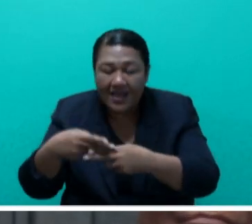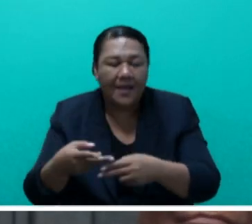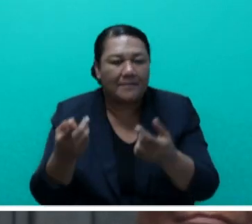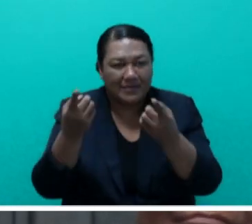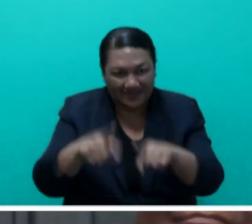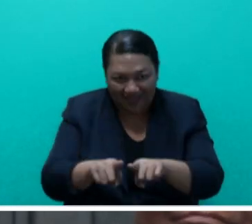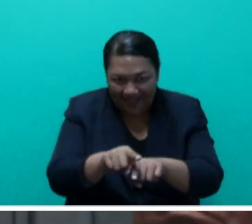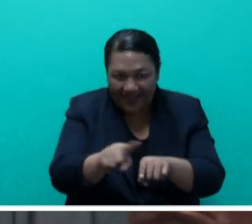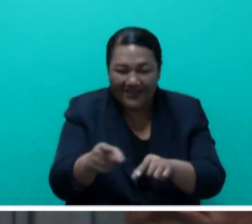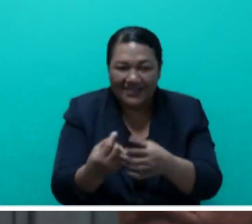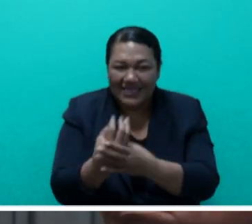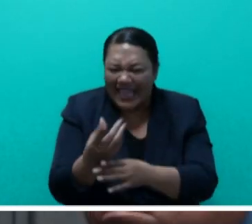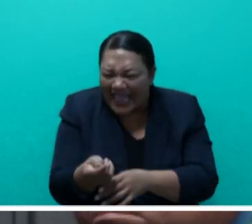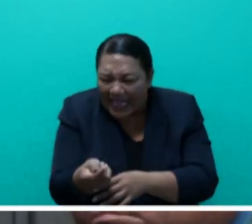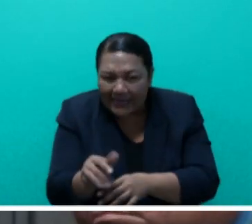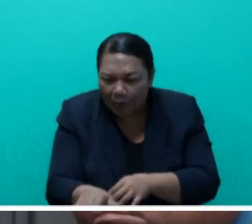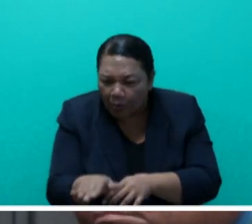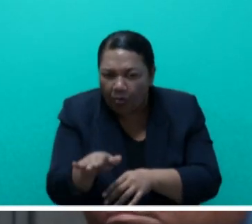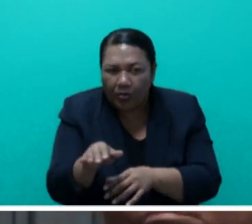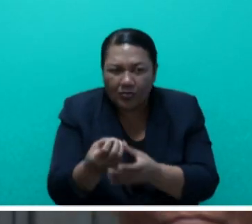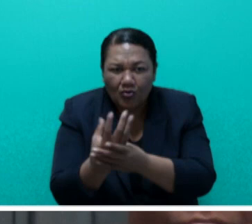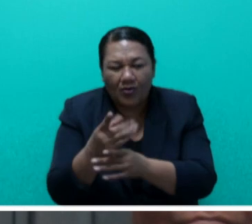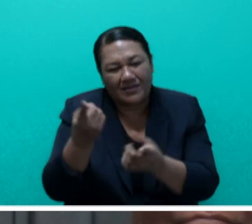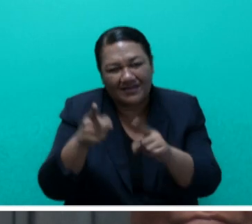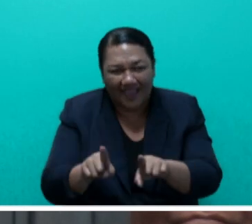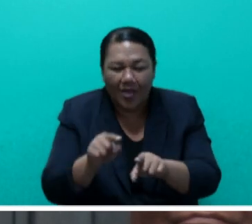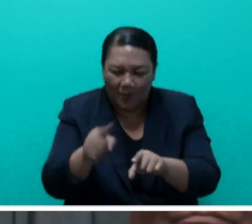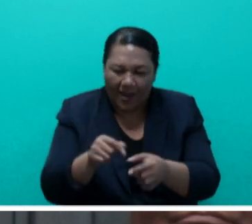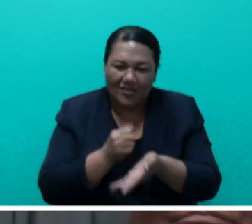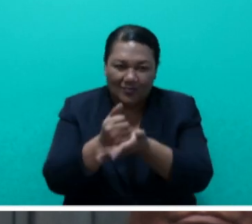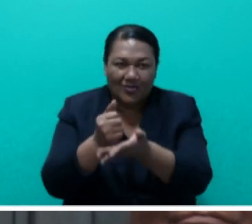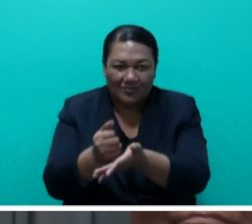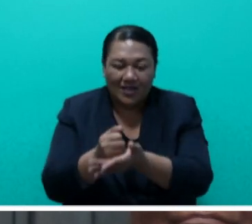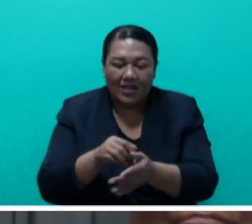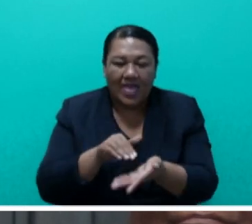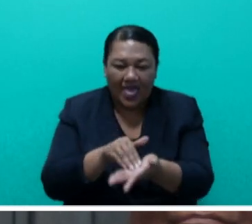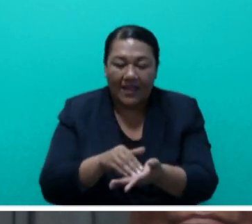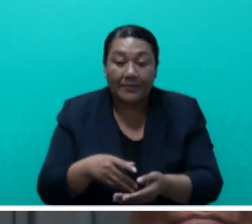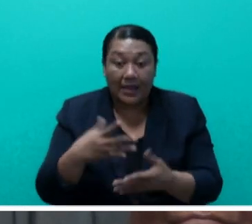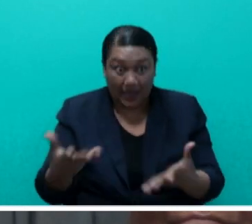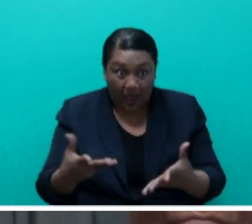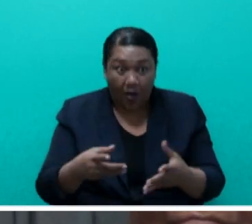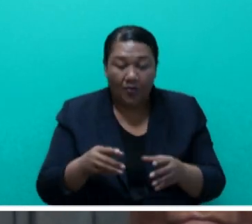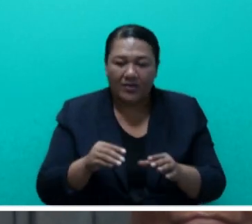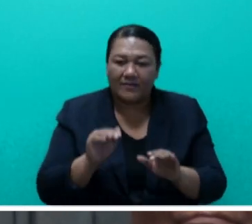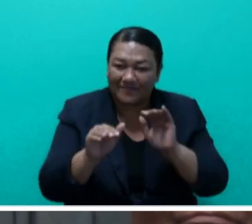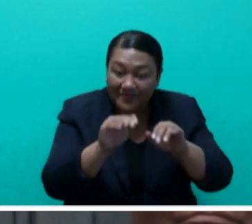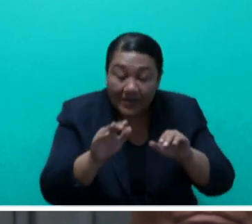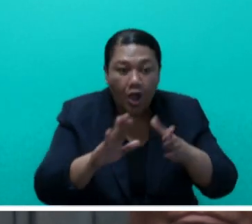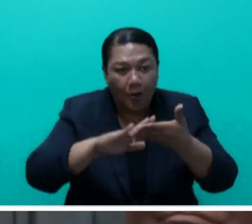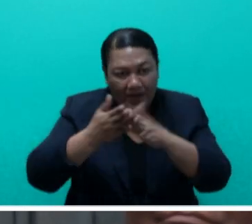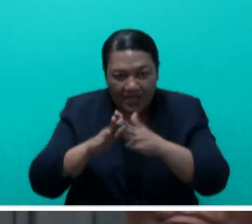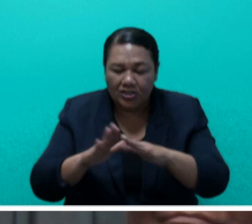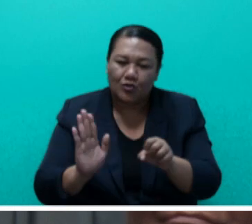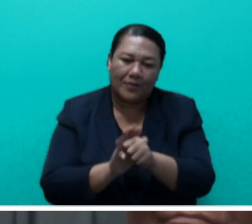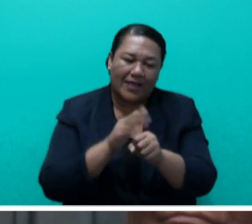of tree planting. Additionally, we need to ensure the communities are able to take ownership of the development, especially the